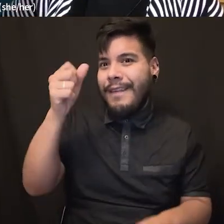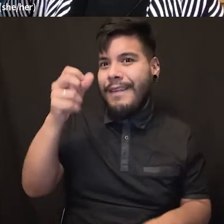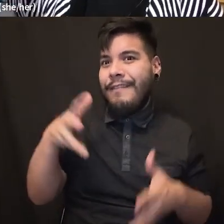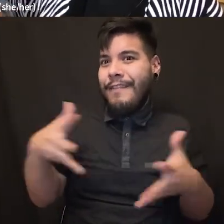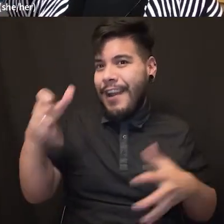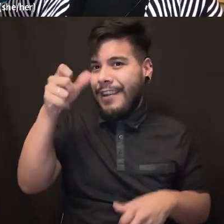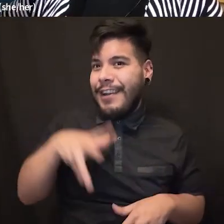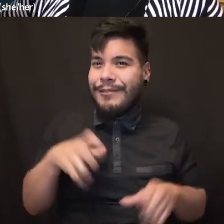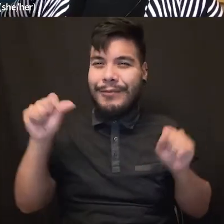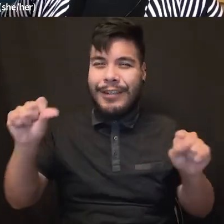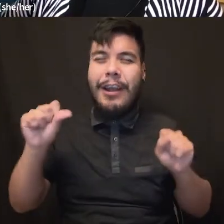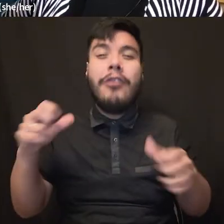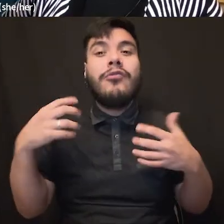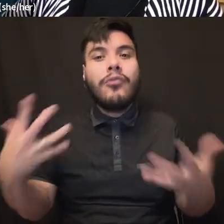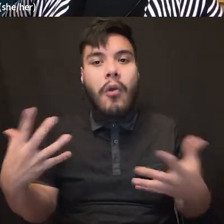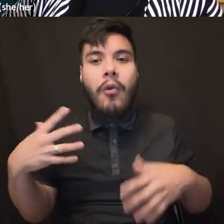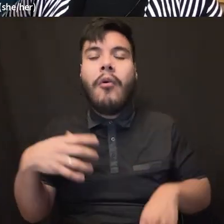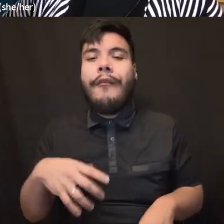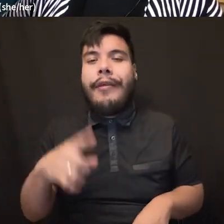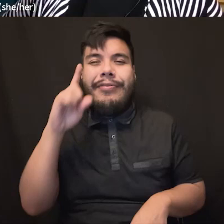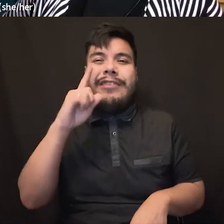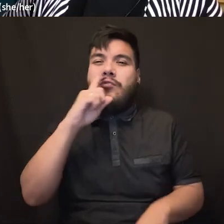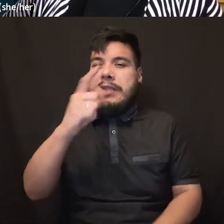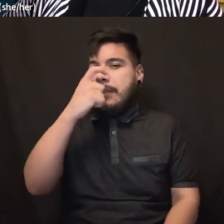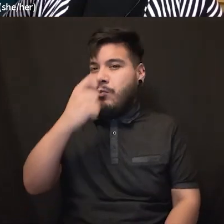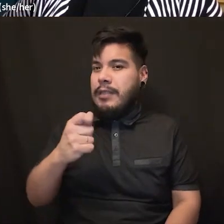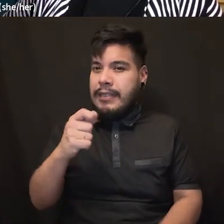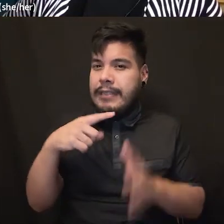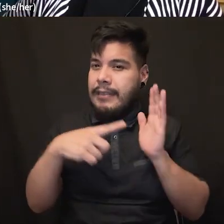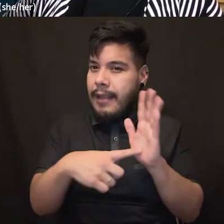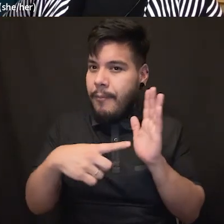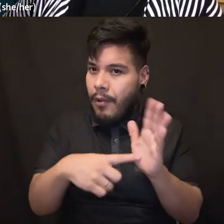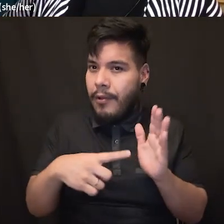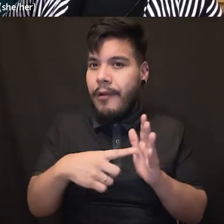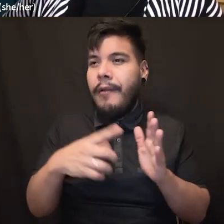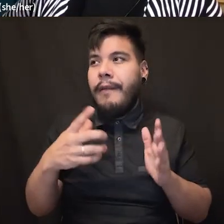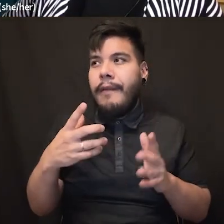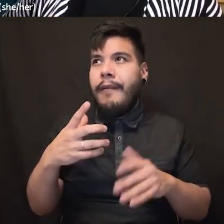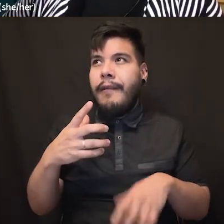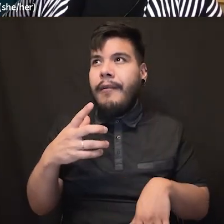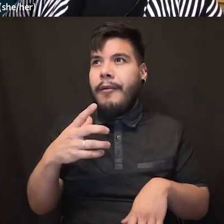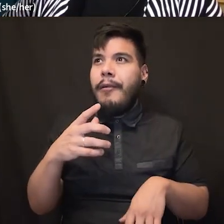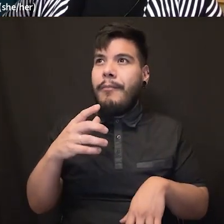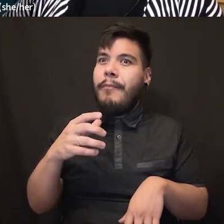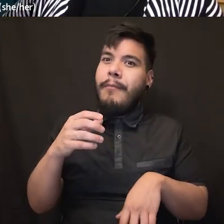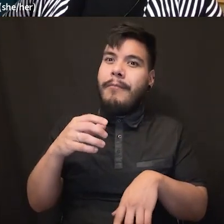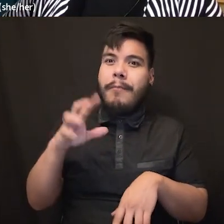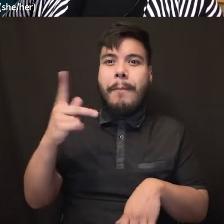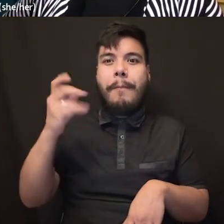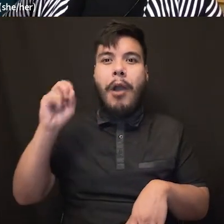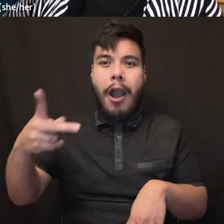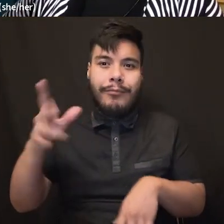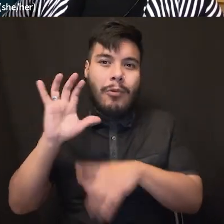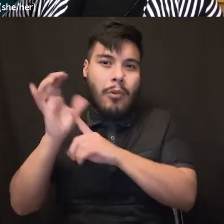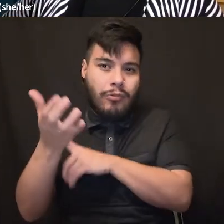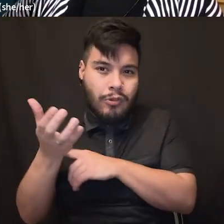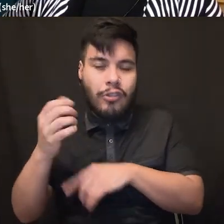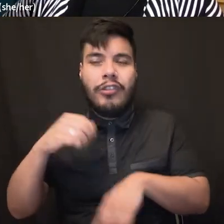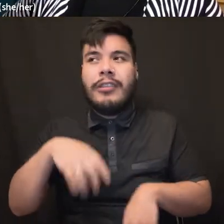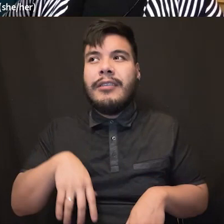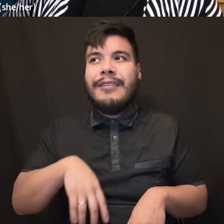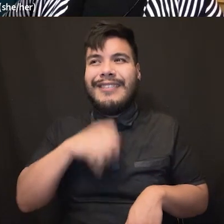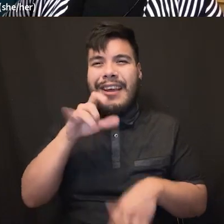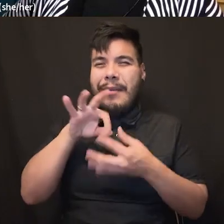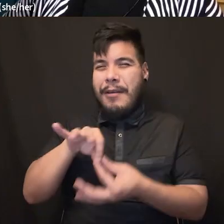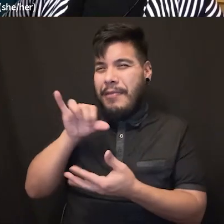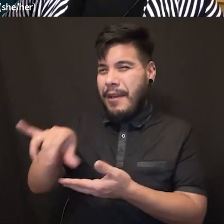so I think it's a really interesting example of a place in popular culture where like, that song had nothing to do with that. And then you just made it